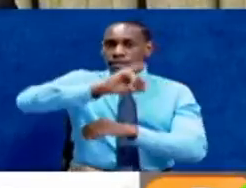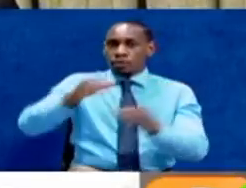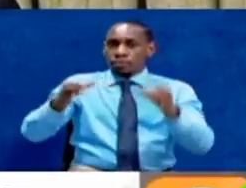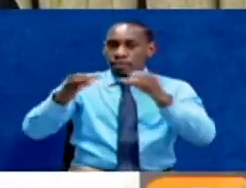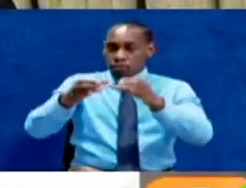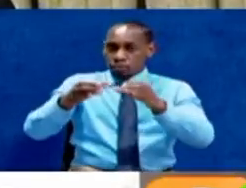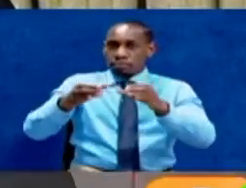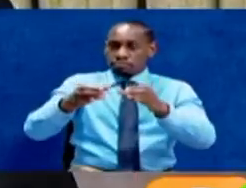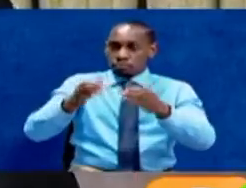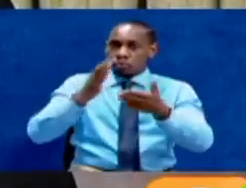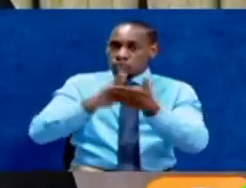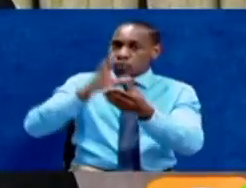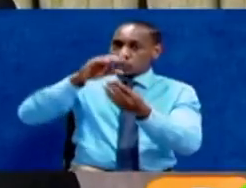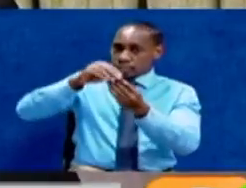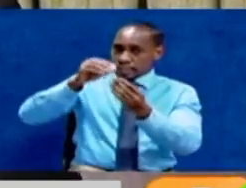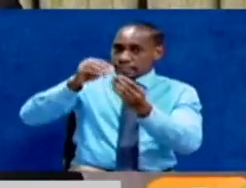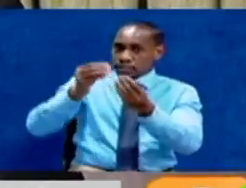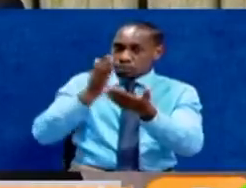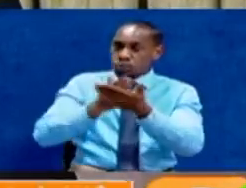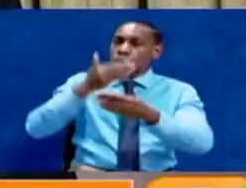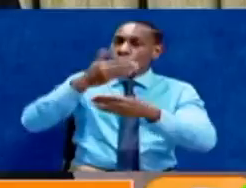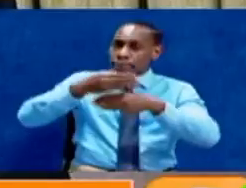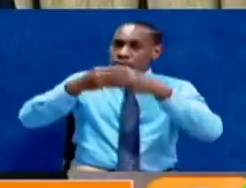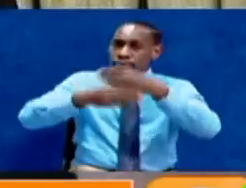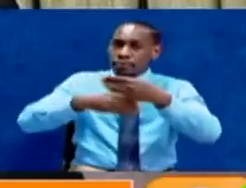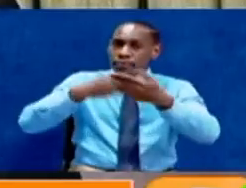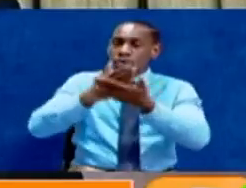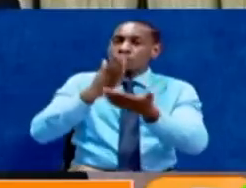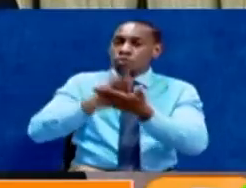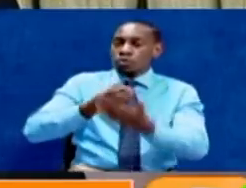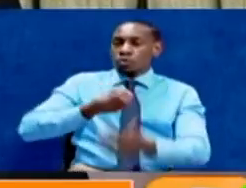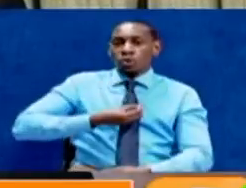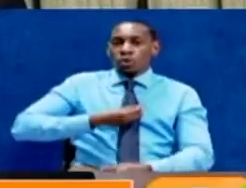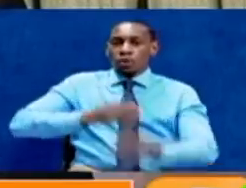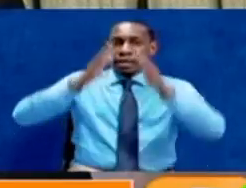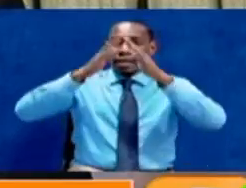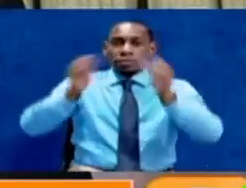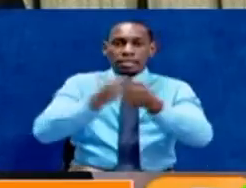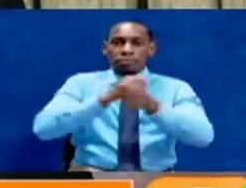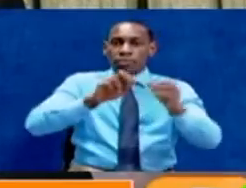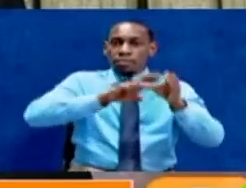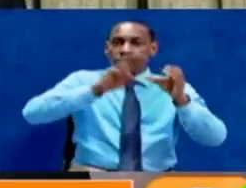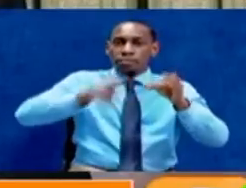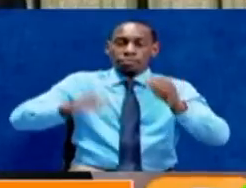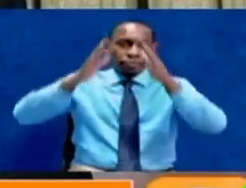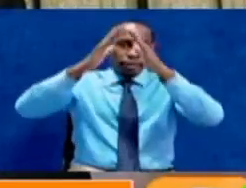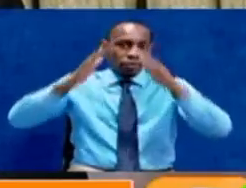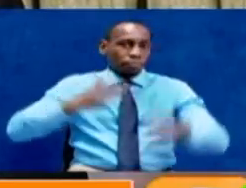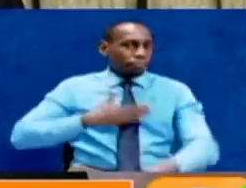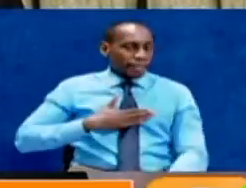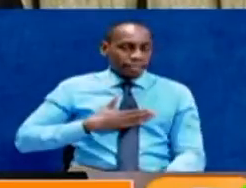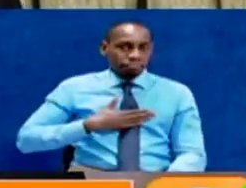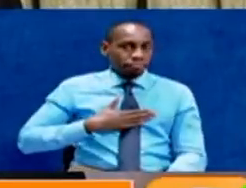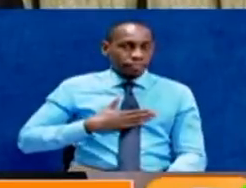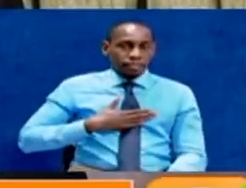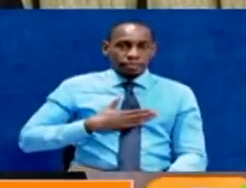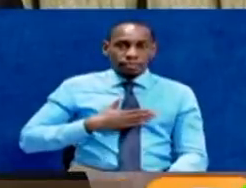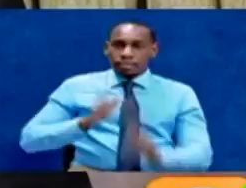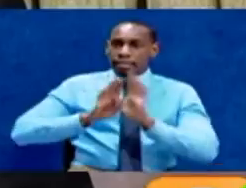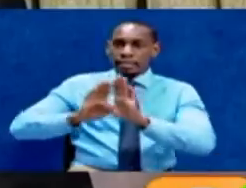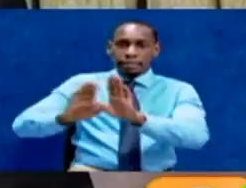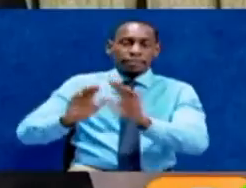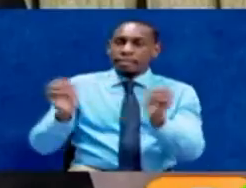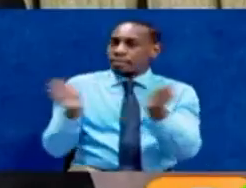created. It's a house that we built. It's our own house. We can't run away from our house and just leave it to